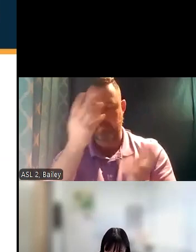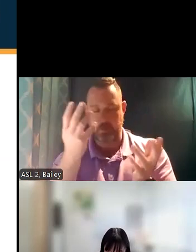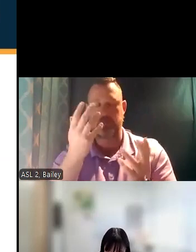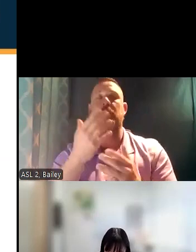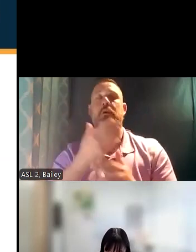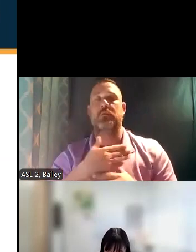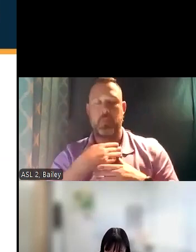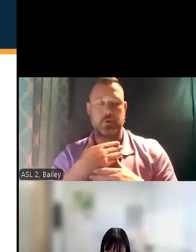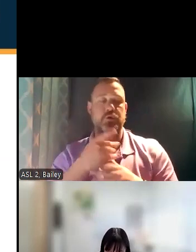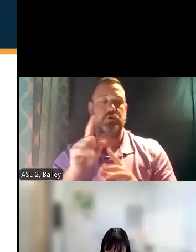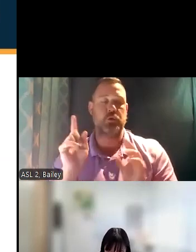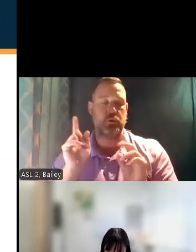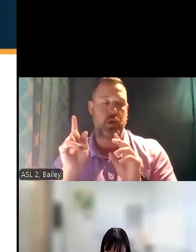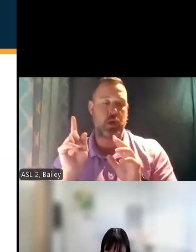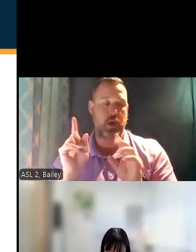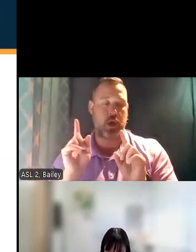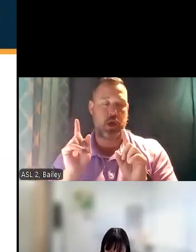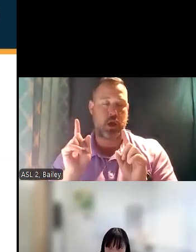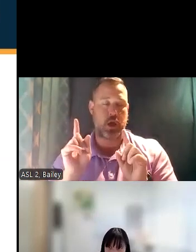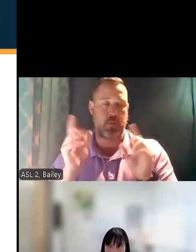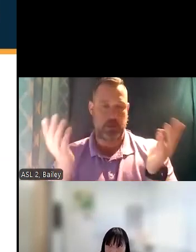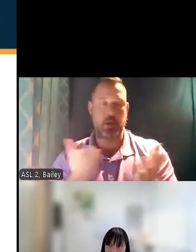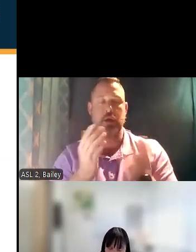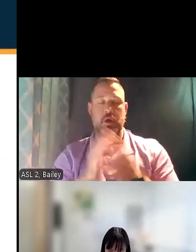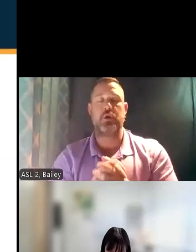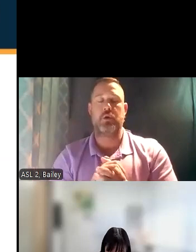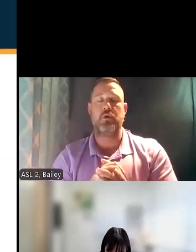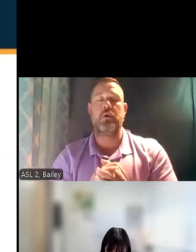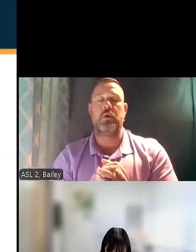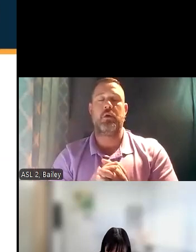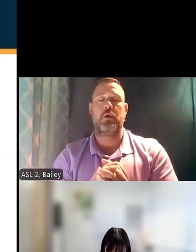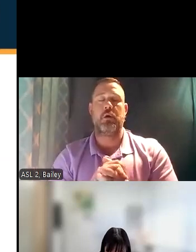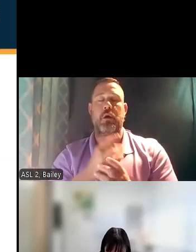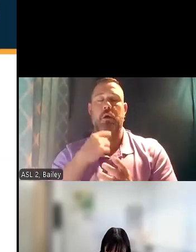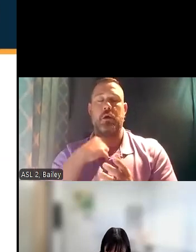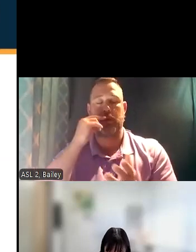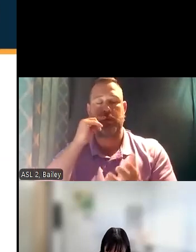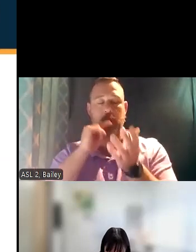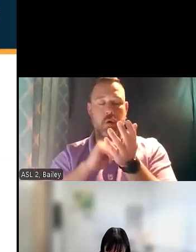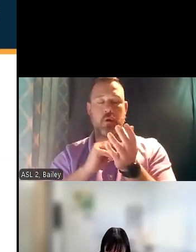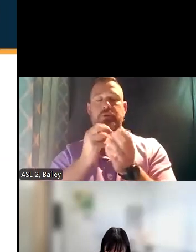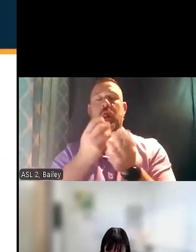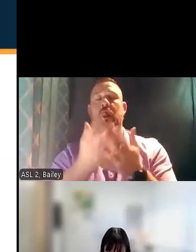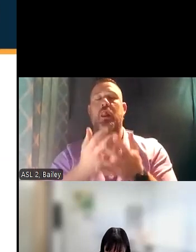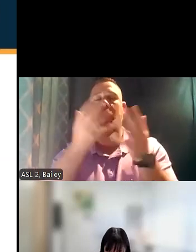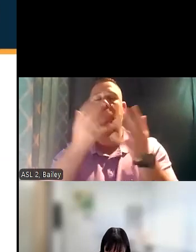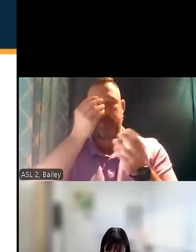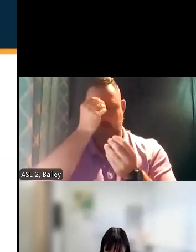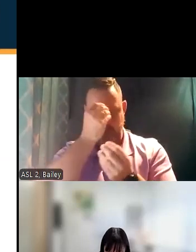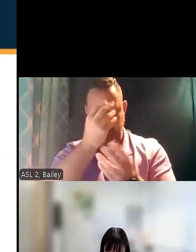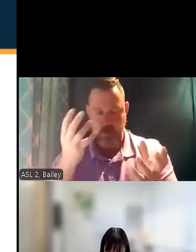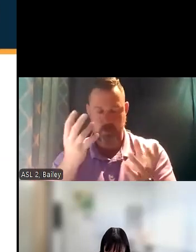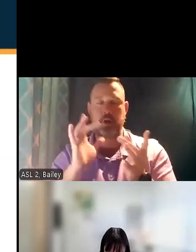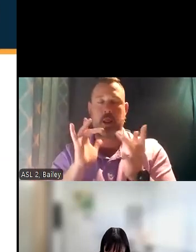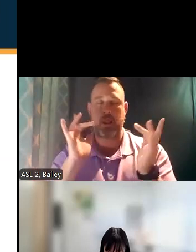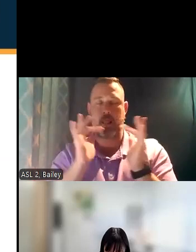pleasure to attend. I noted that there was a lot of information, a lot of